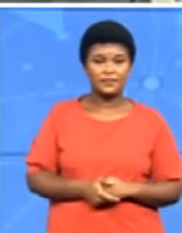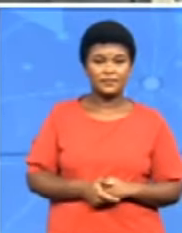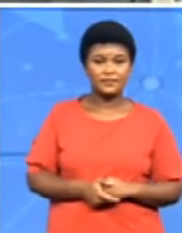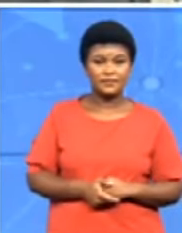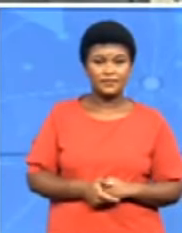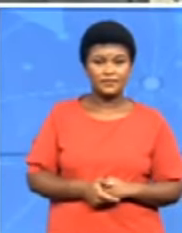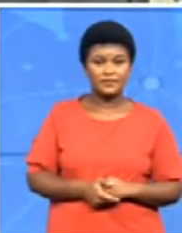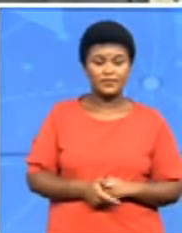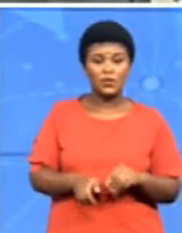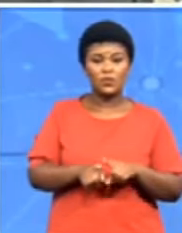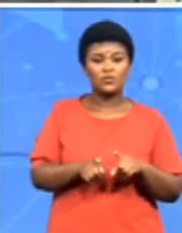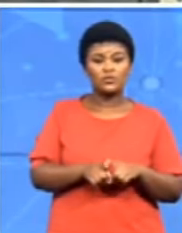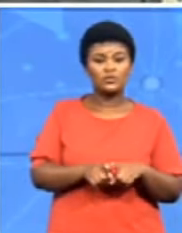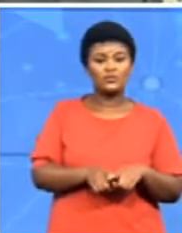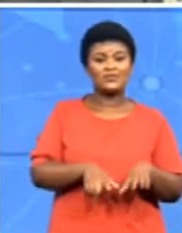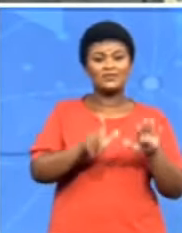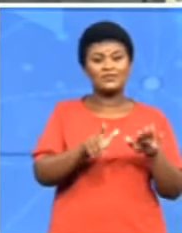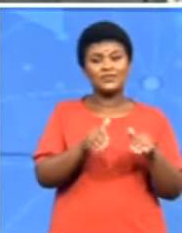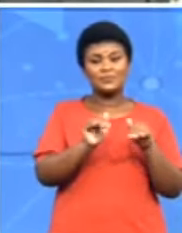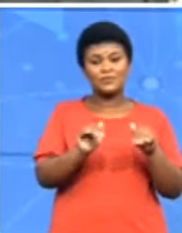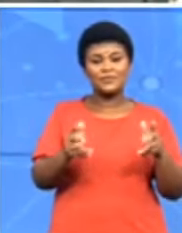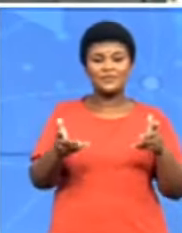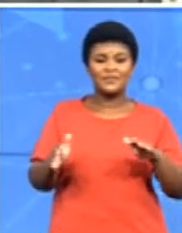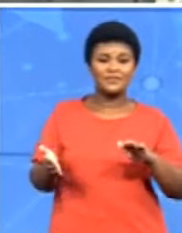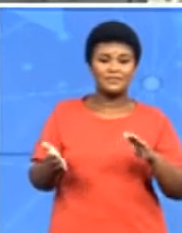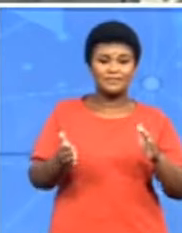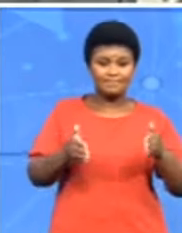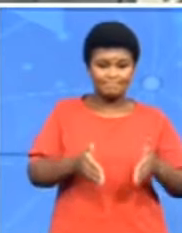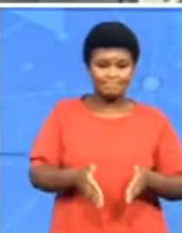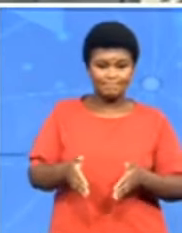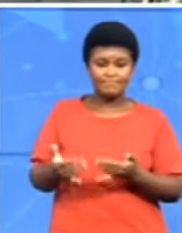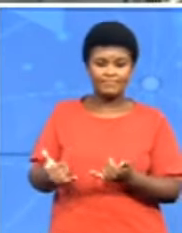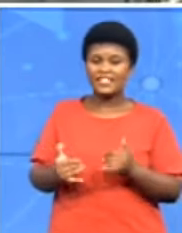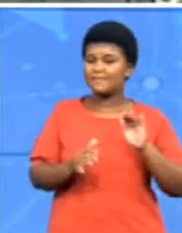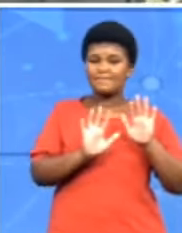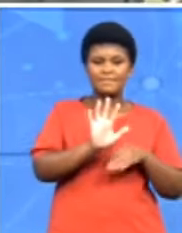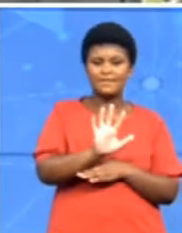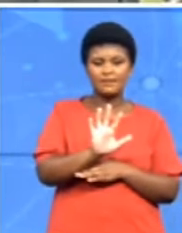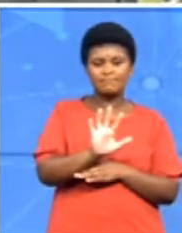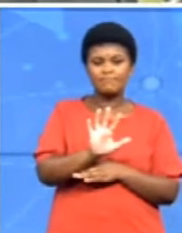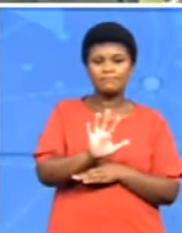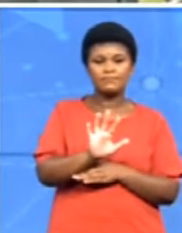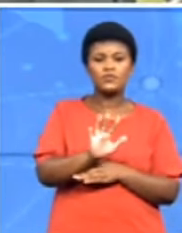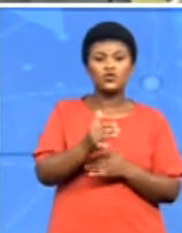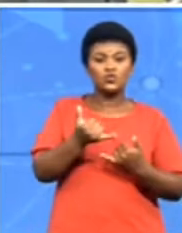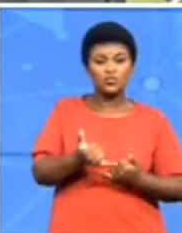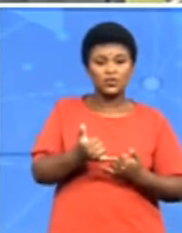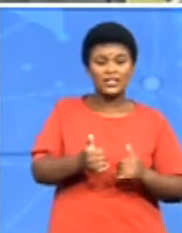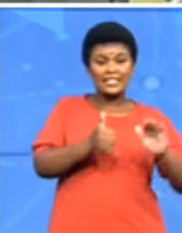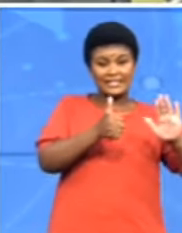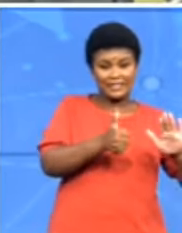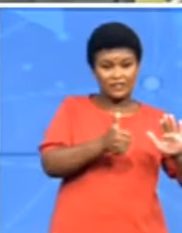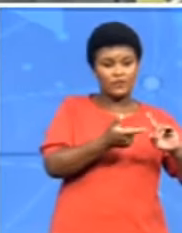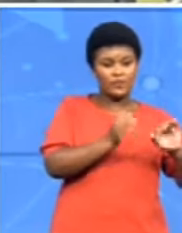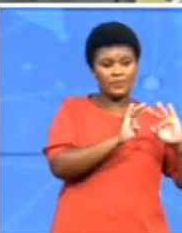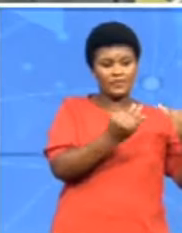almost linked in one incident. It's not only five. Today we are burying six from the George and the one from the other family in Danjana.